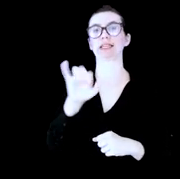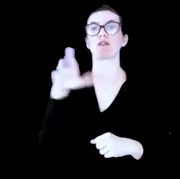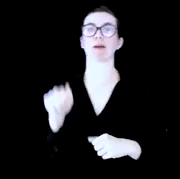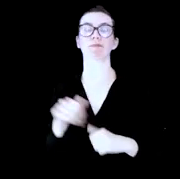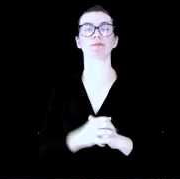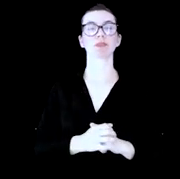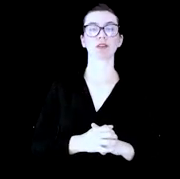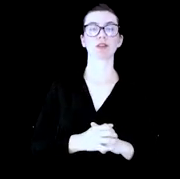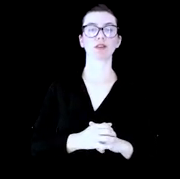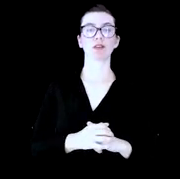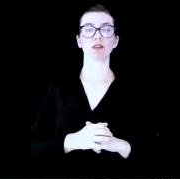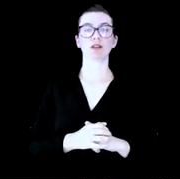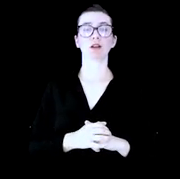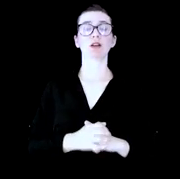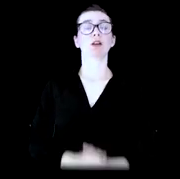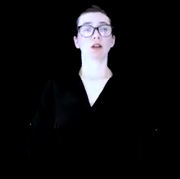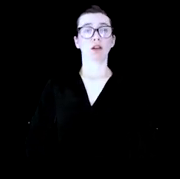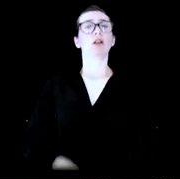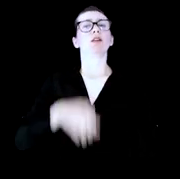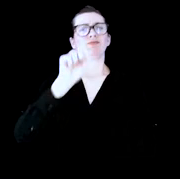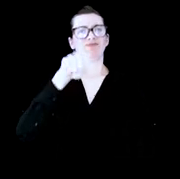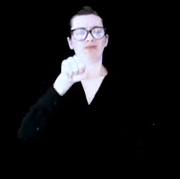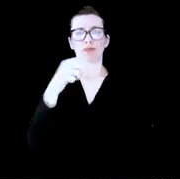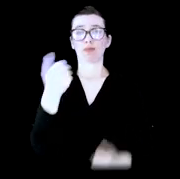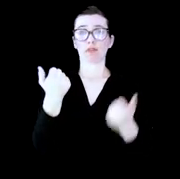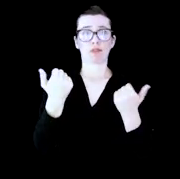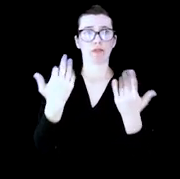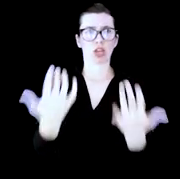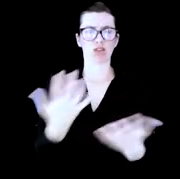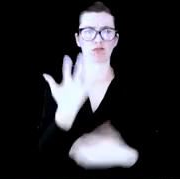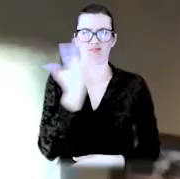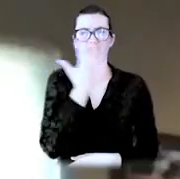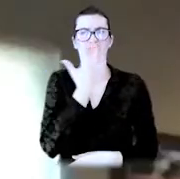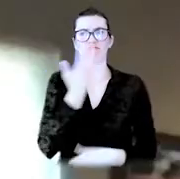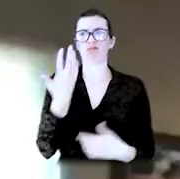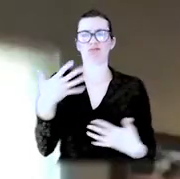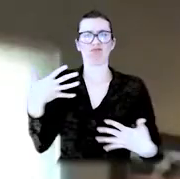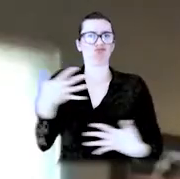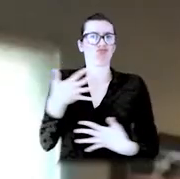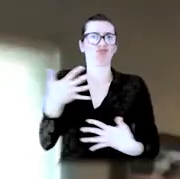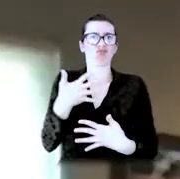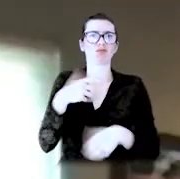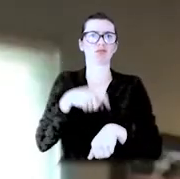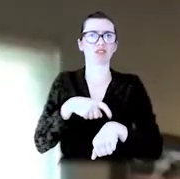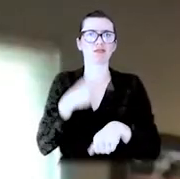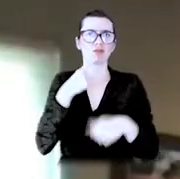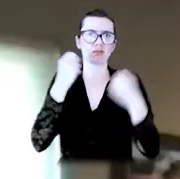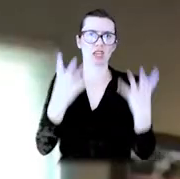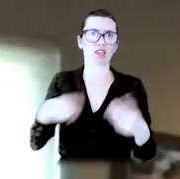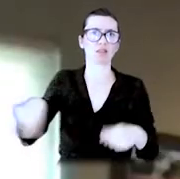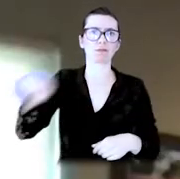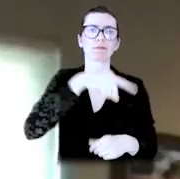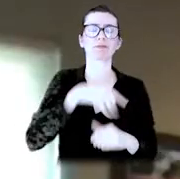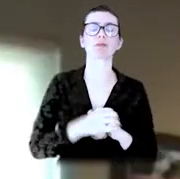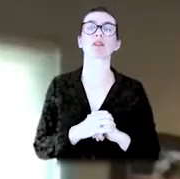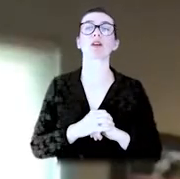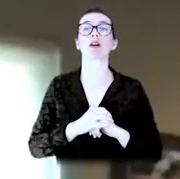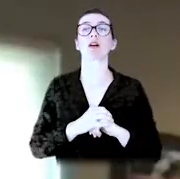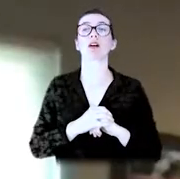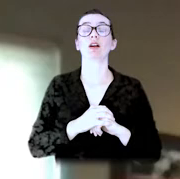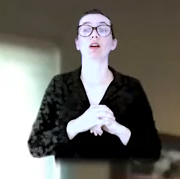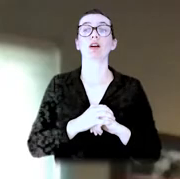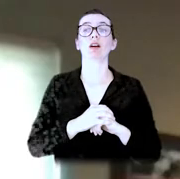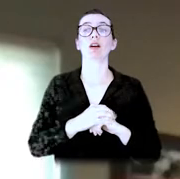Yeah, the fires were a very scary time for a lot of people, right? And when I